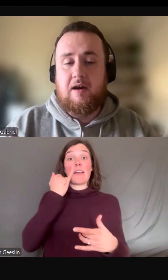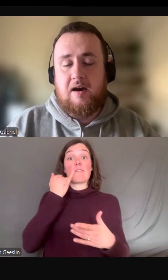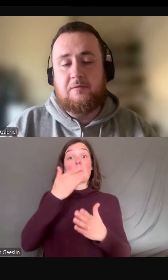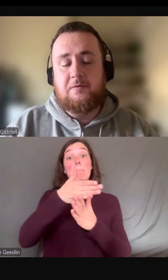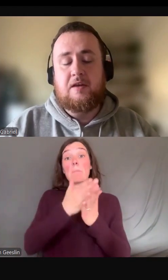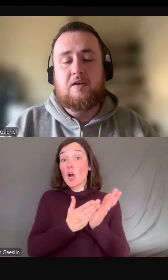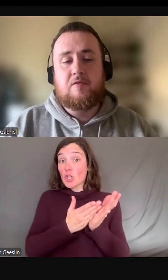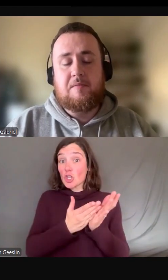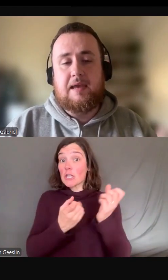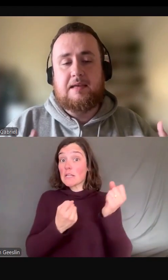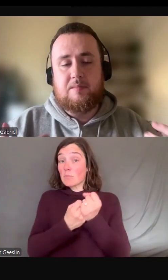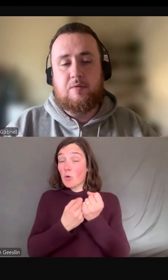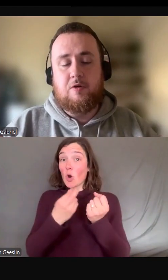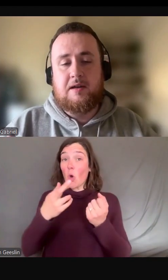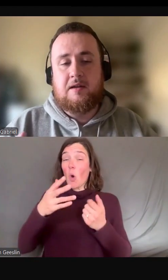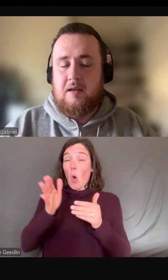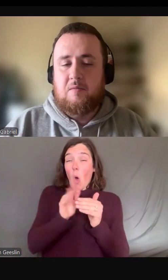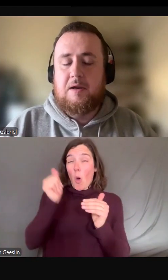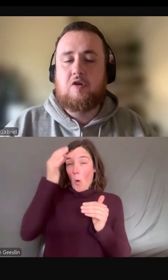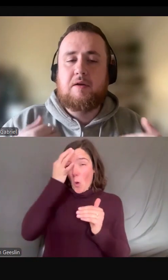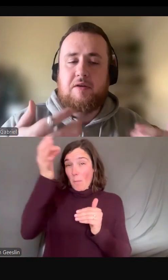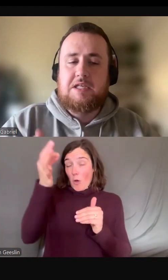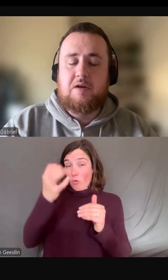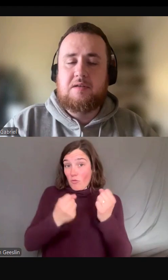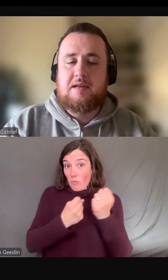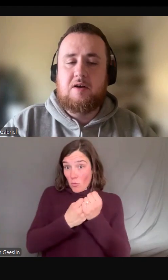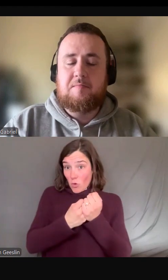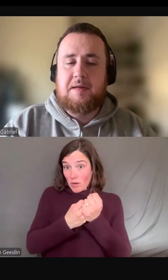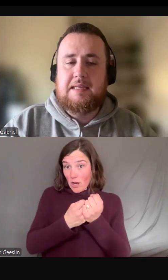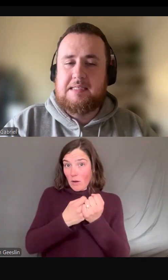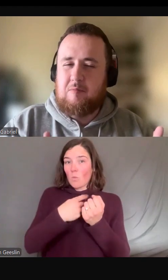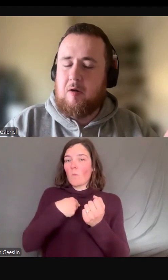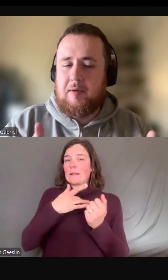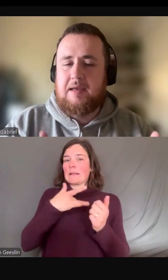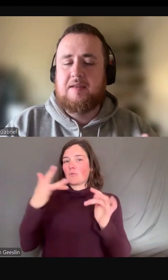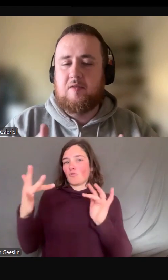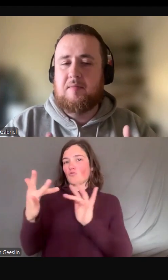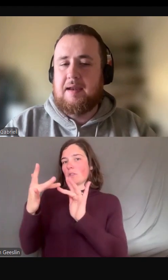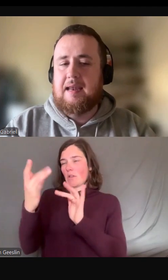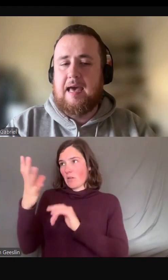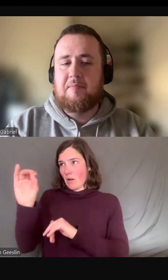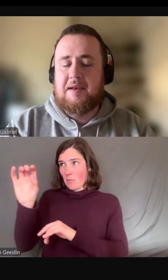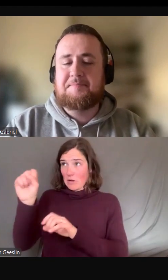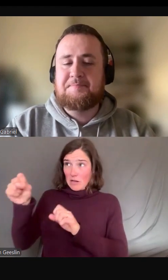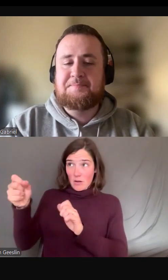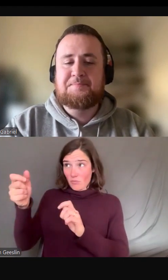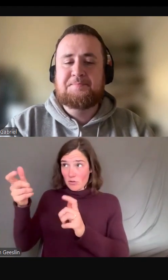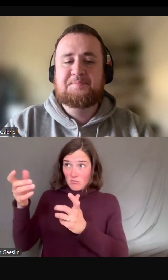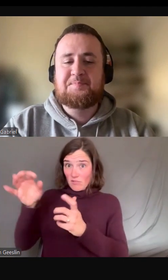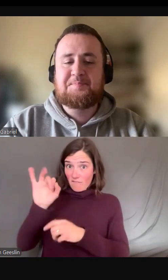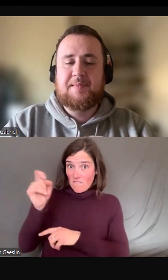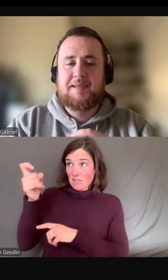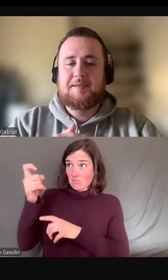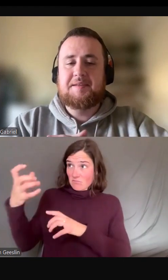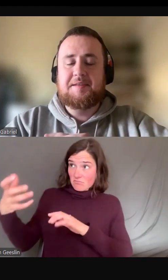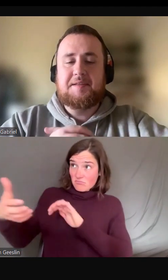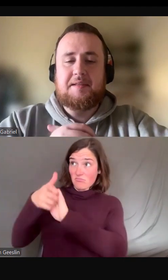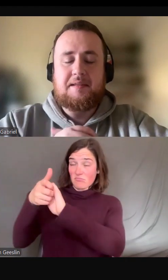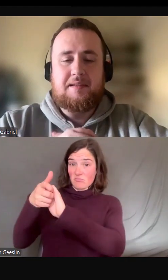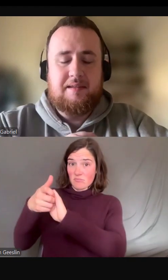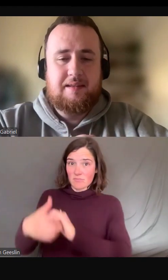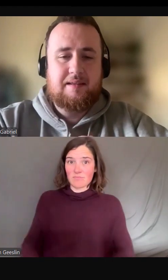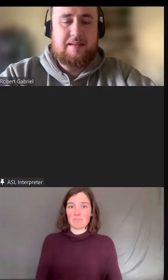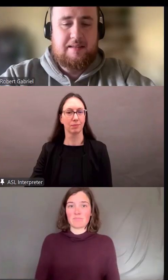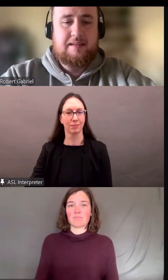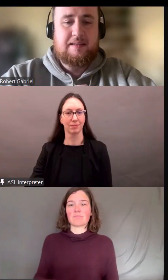far off from being supported, we normally reach out to the company to see what we can do to make that happen. We can